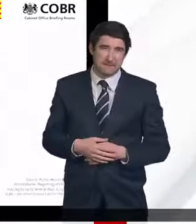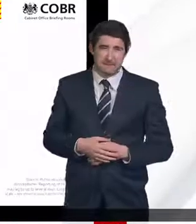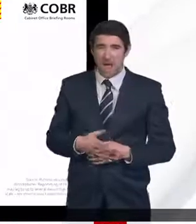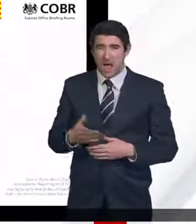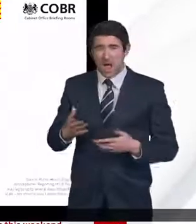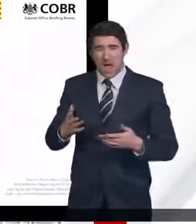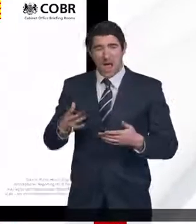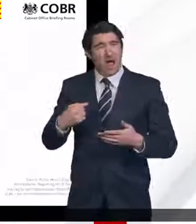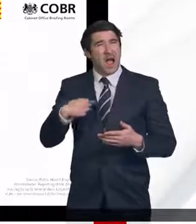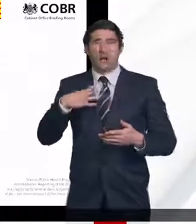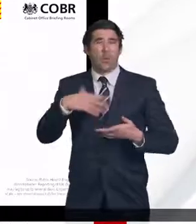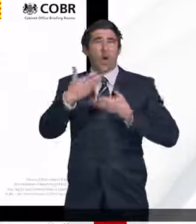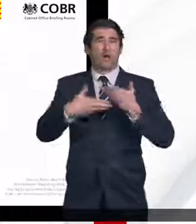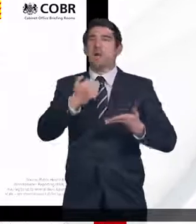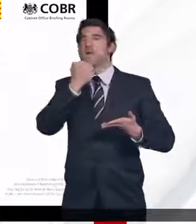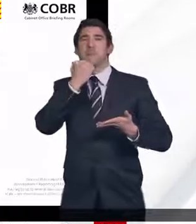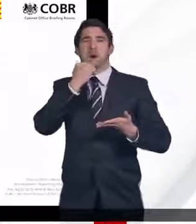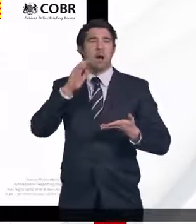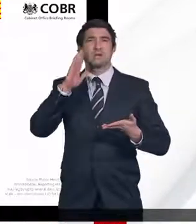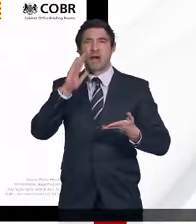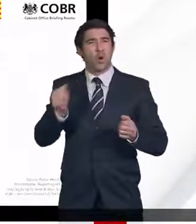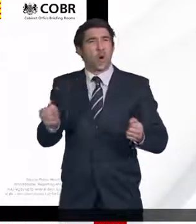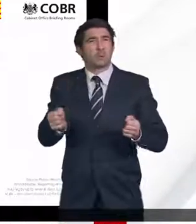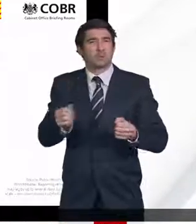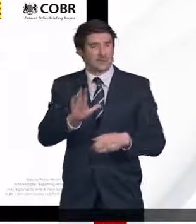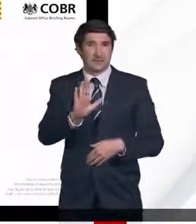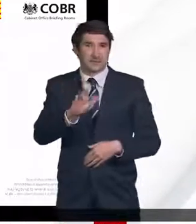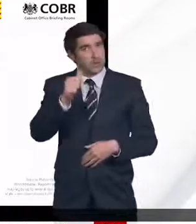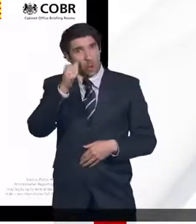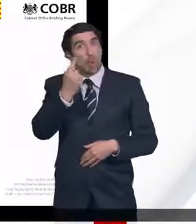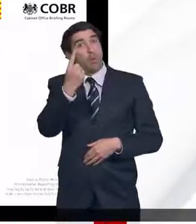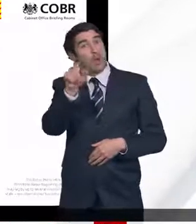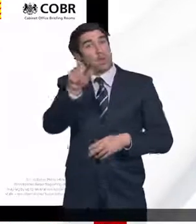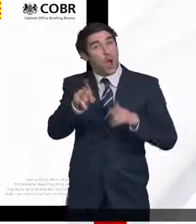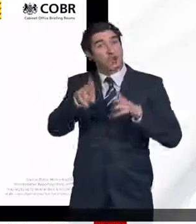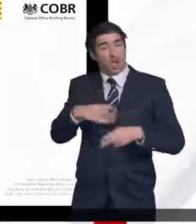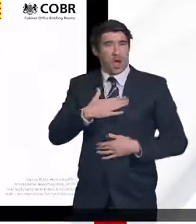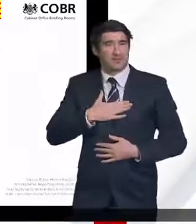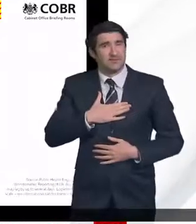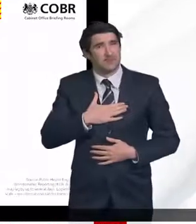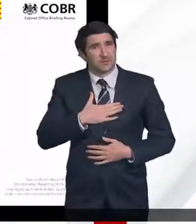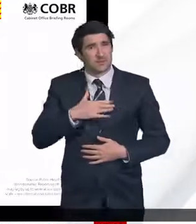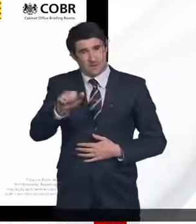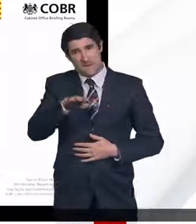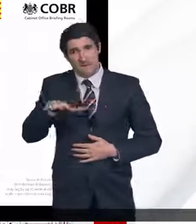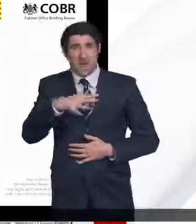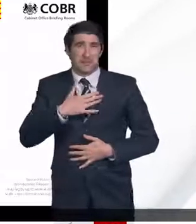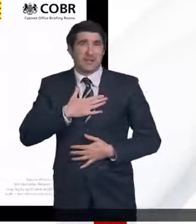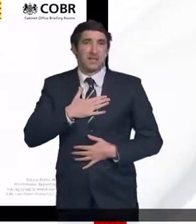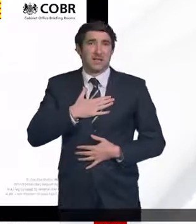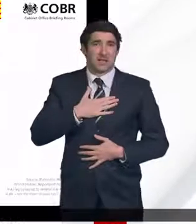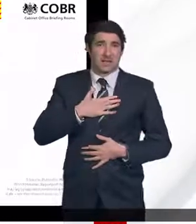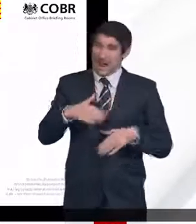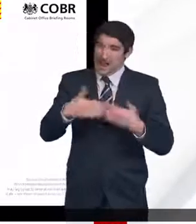avoid as many deaths as possible by all playing our part. So what we want to see over time is a reduction in the number